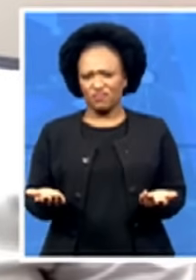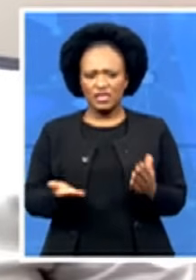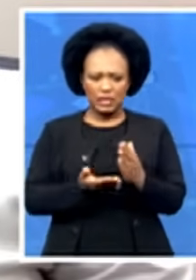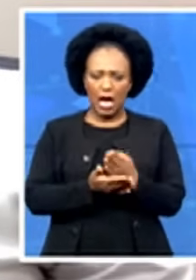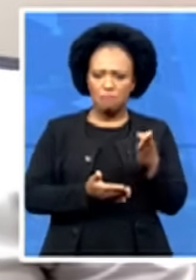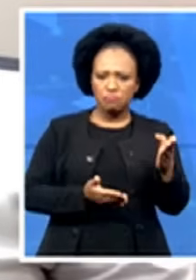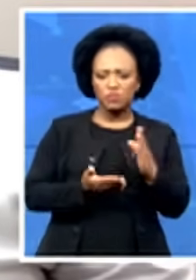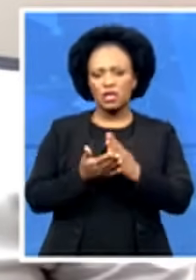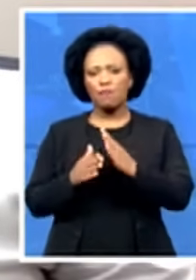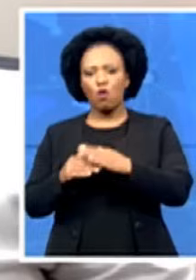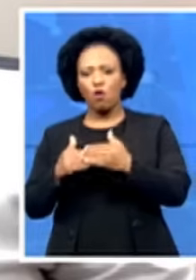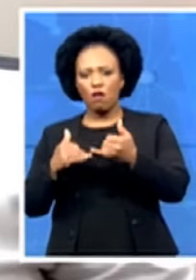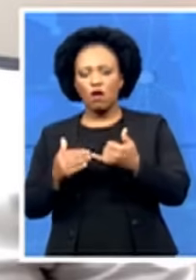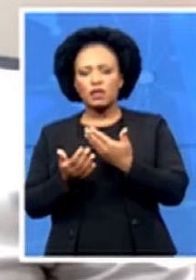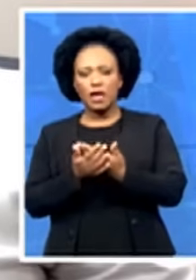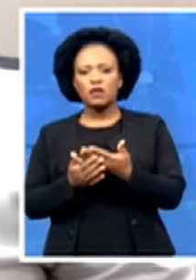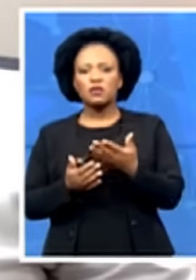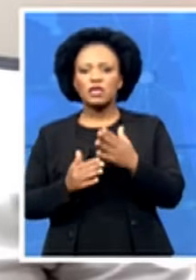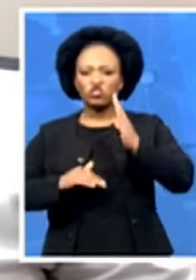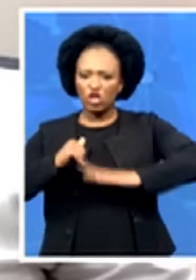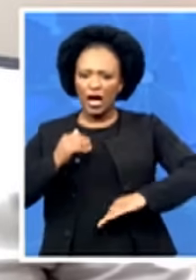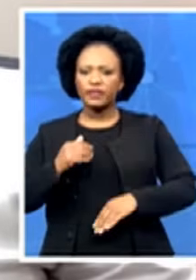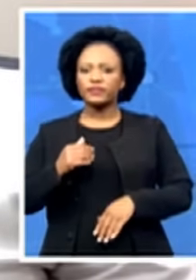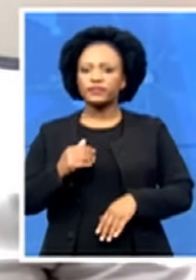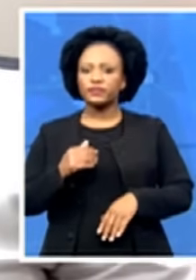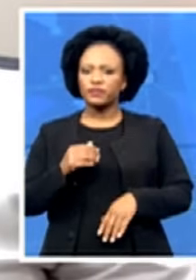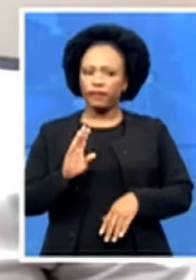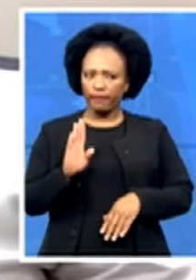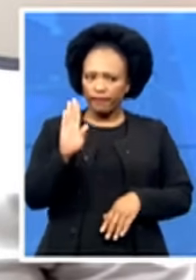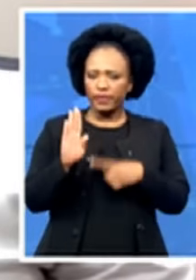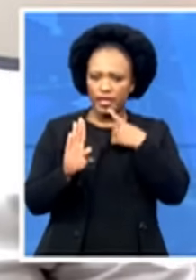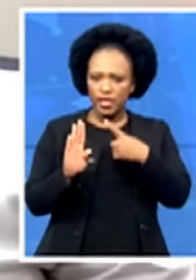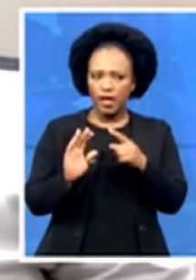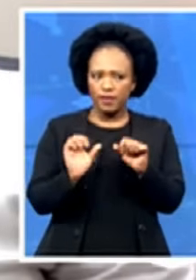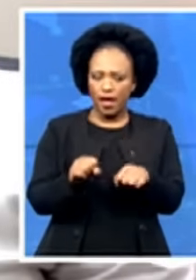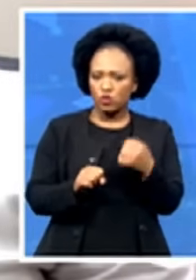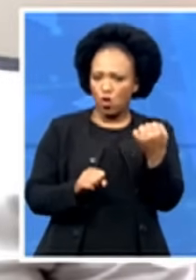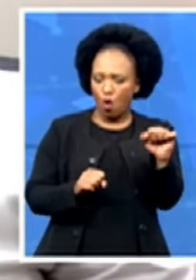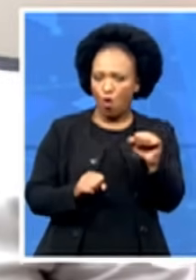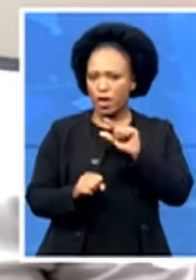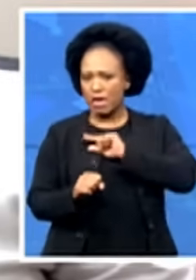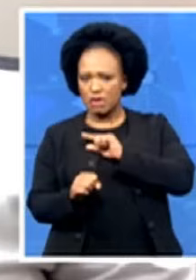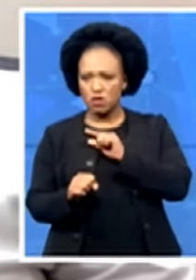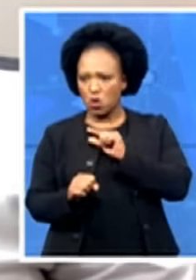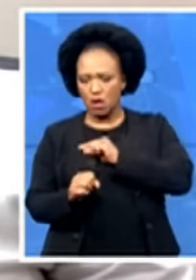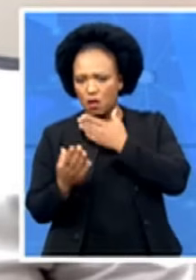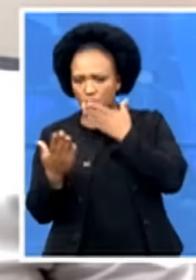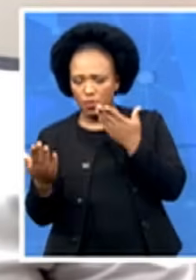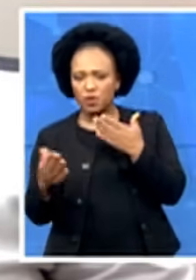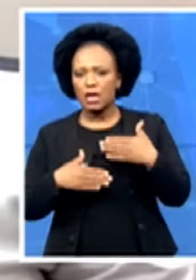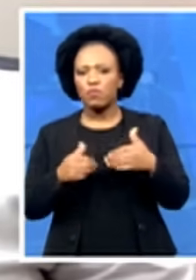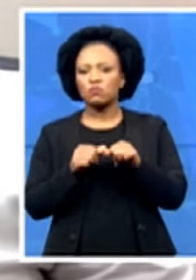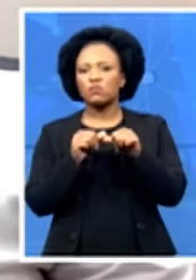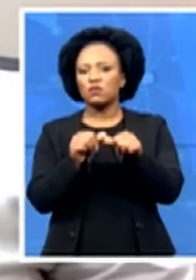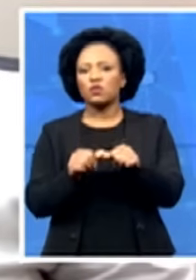put to him, he must plead to it, and then the process where he gets to be convicted is afforded an opportunity to say, you must respond,